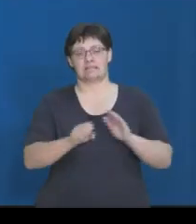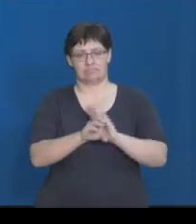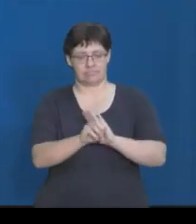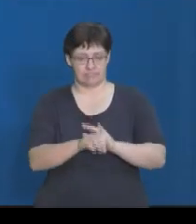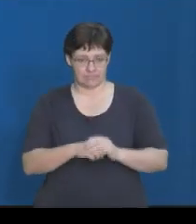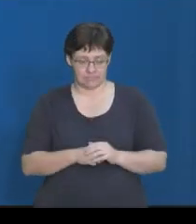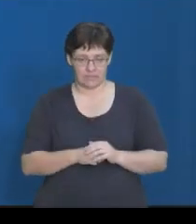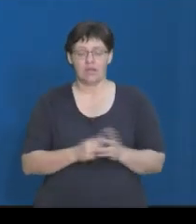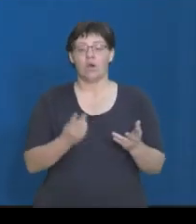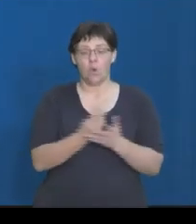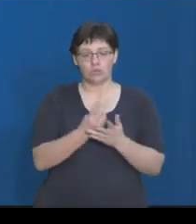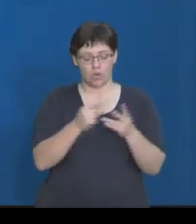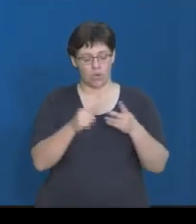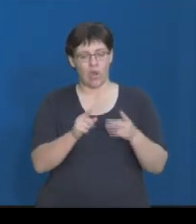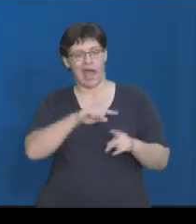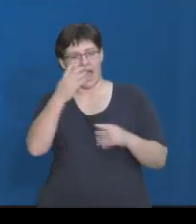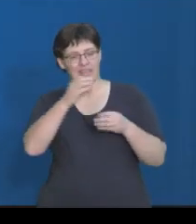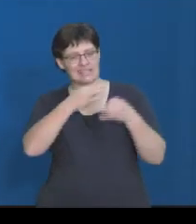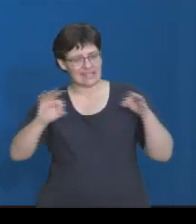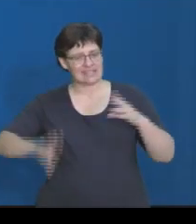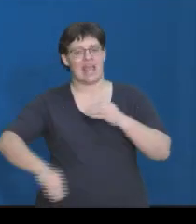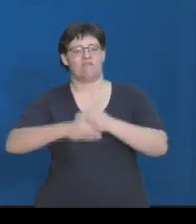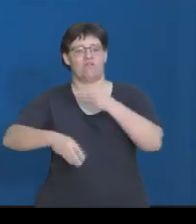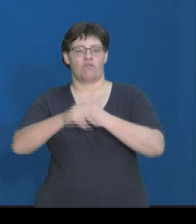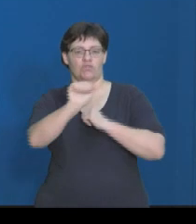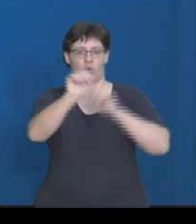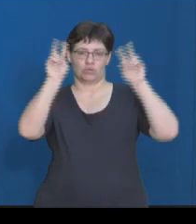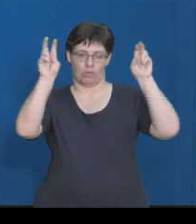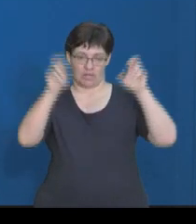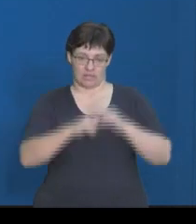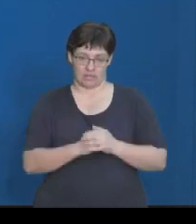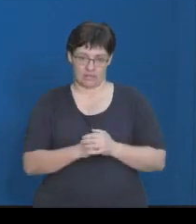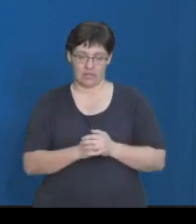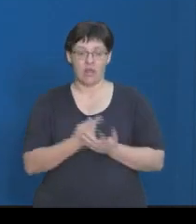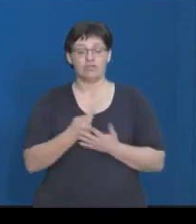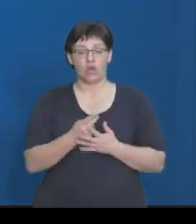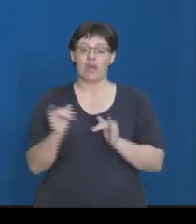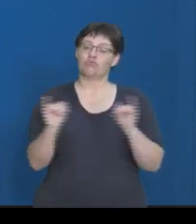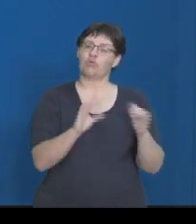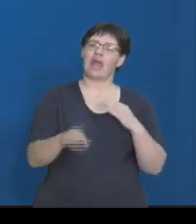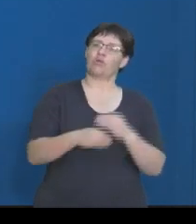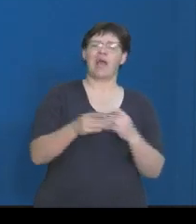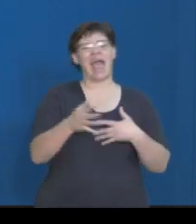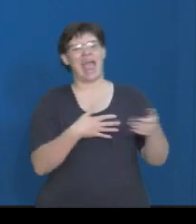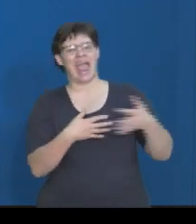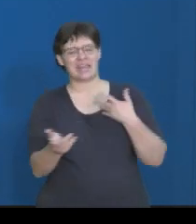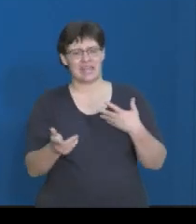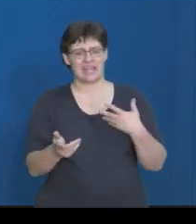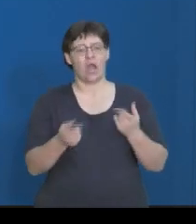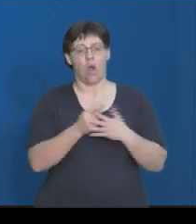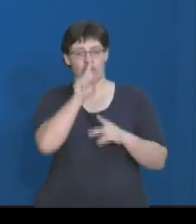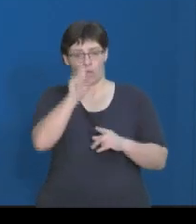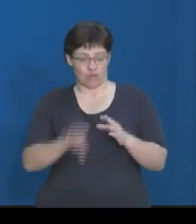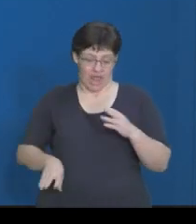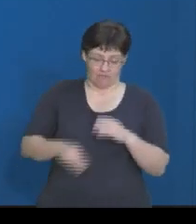Again, include other sentences to support your topic. Do not include in your introduction any part of the